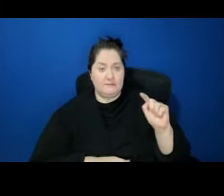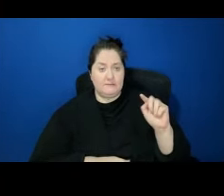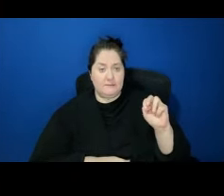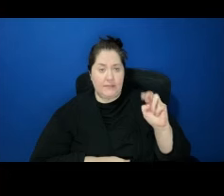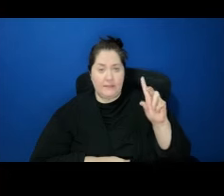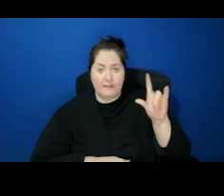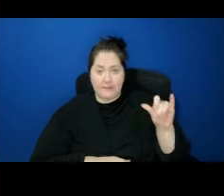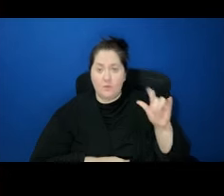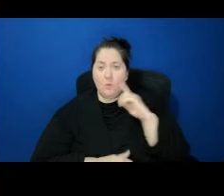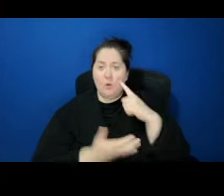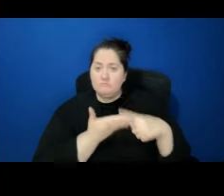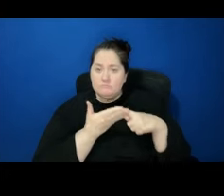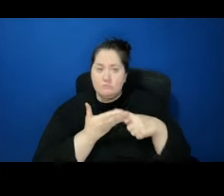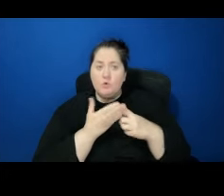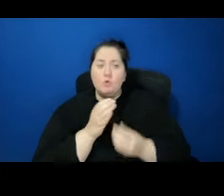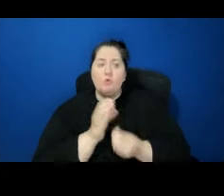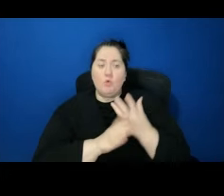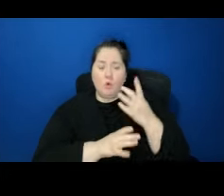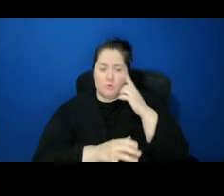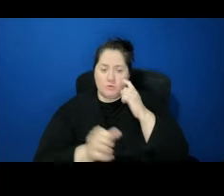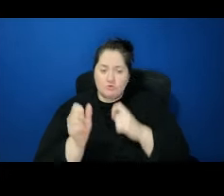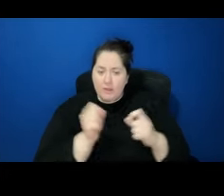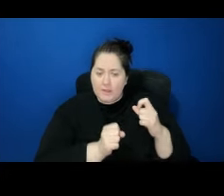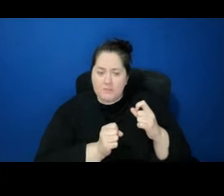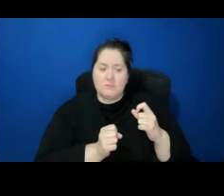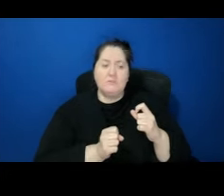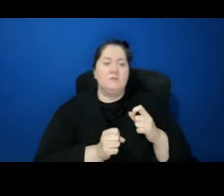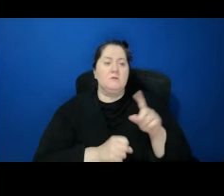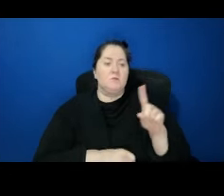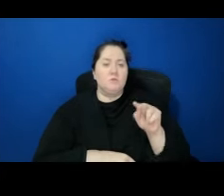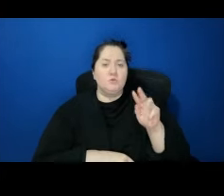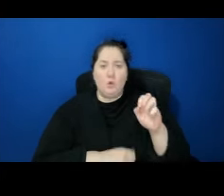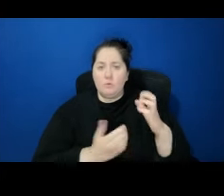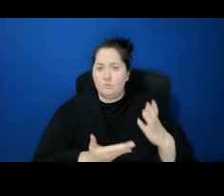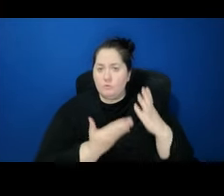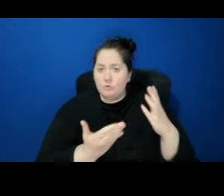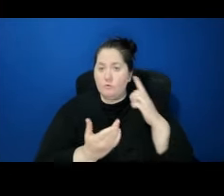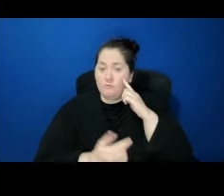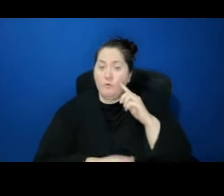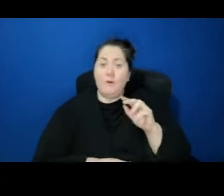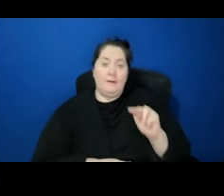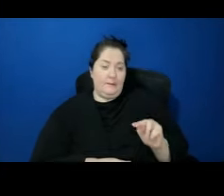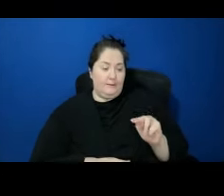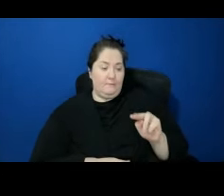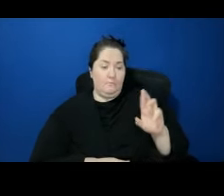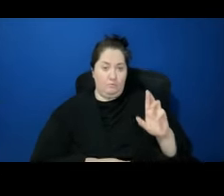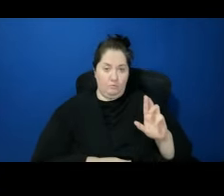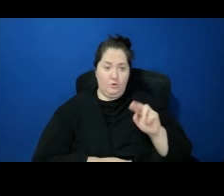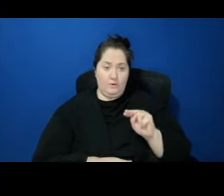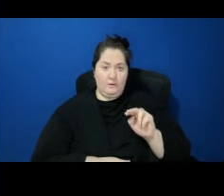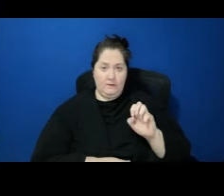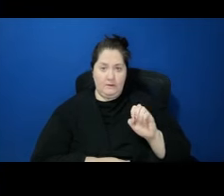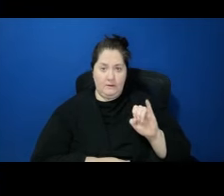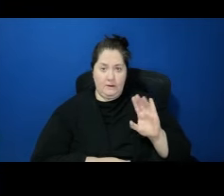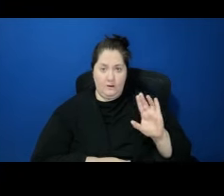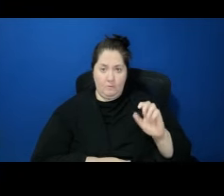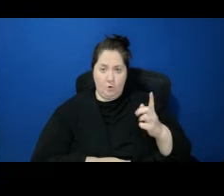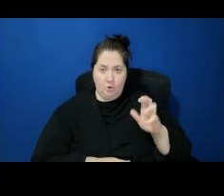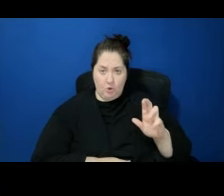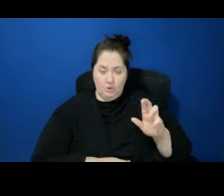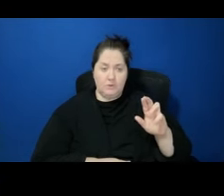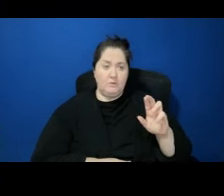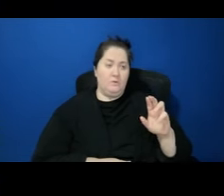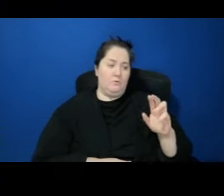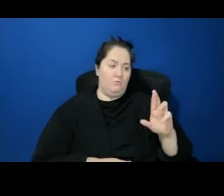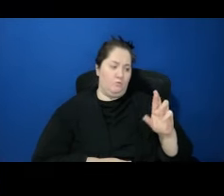the growth strategy and the zoning proposal for neighborhood residential. Brennan. Hello, I'm Brennan Staley. I'm